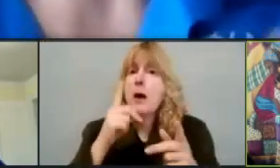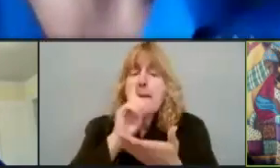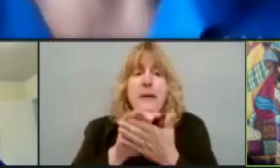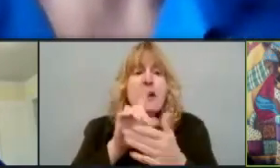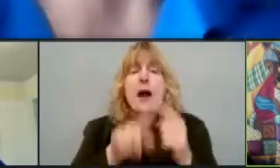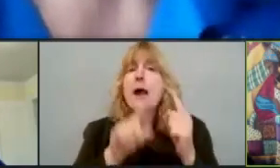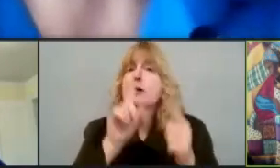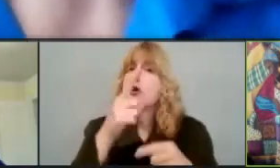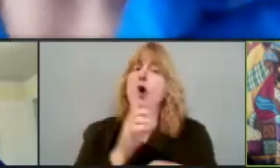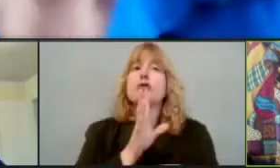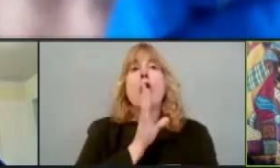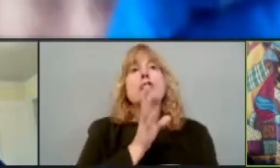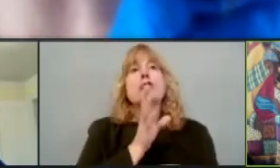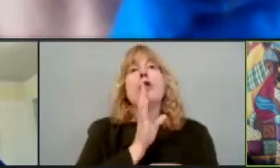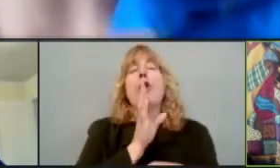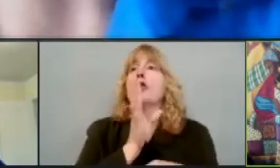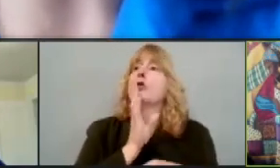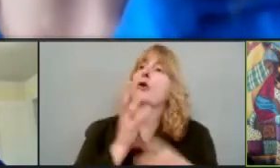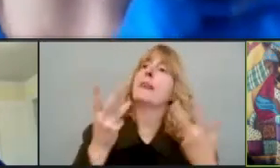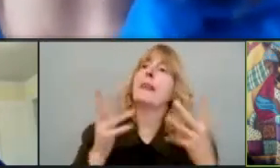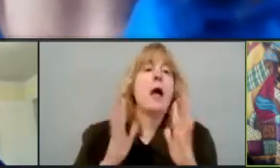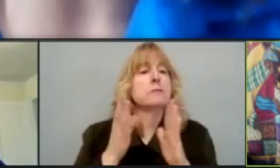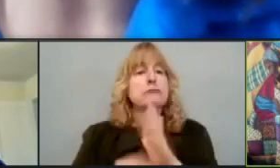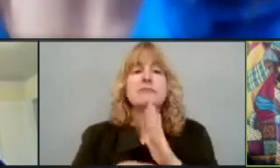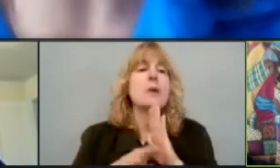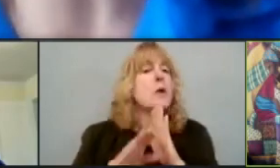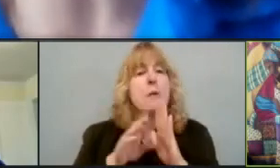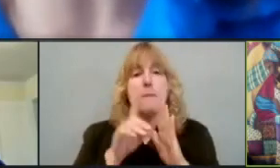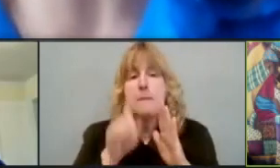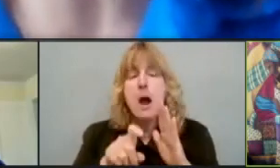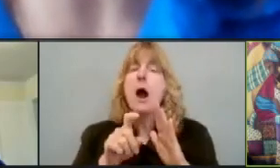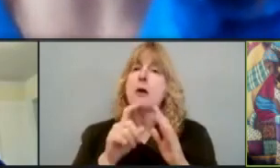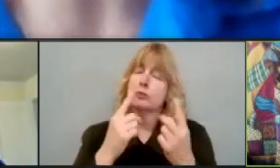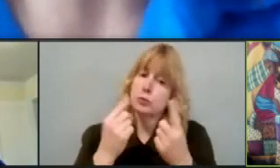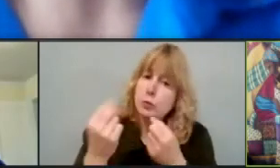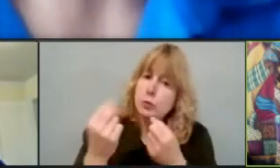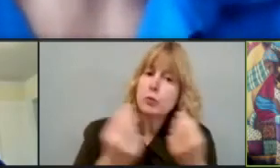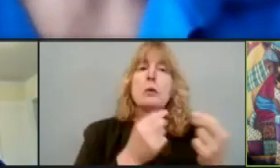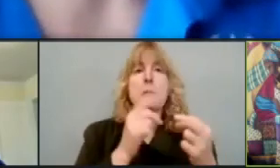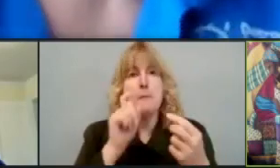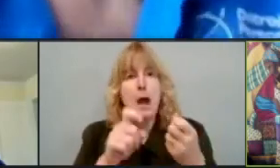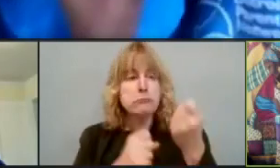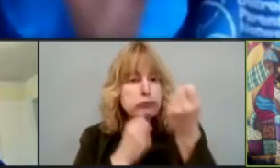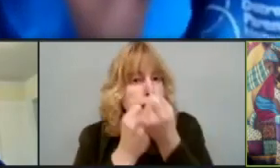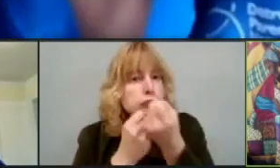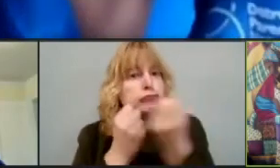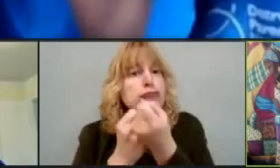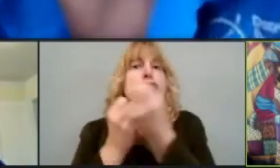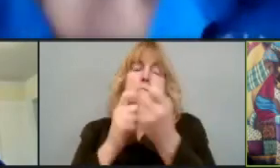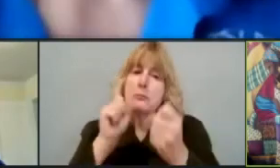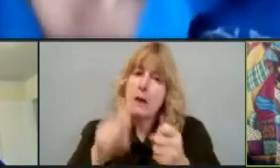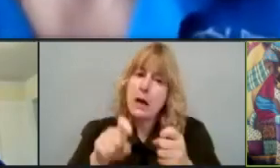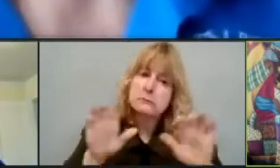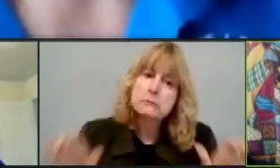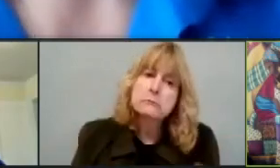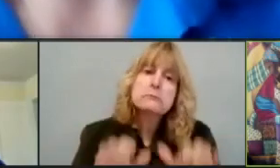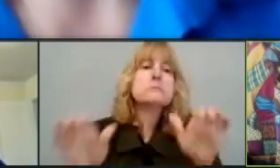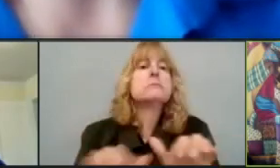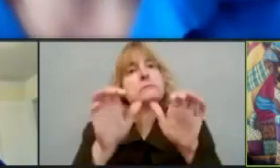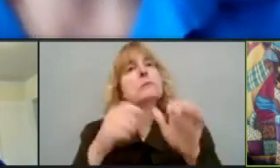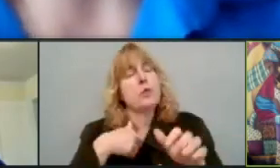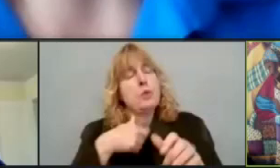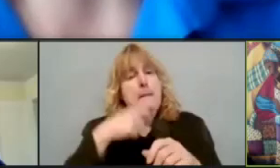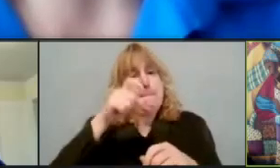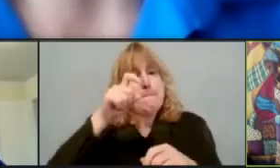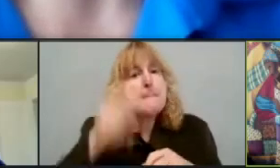got to walk and you got to advocate, we're going to have Arlisa come on and bring us some updates in terms of what we must do to make sure